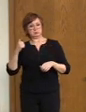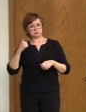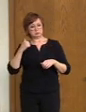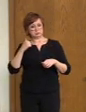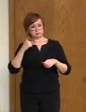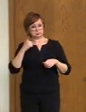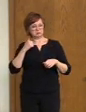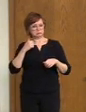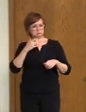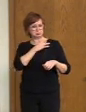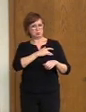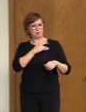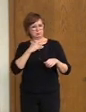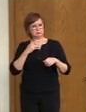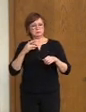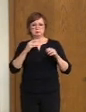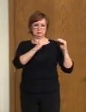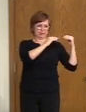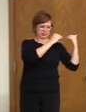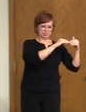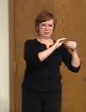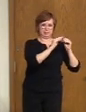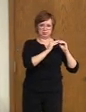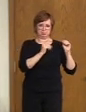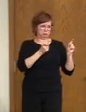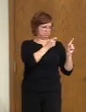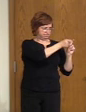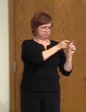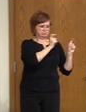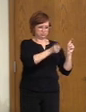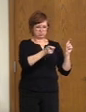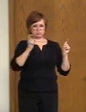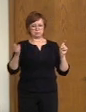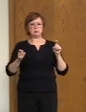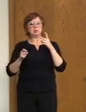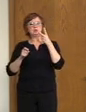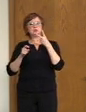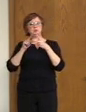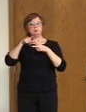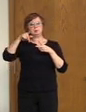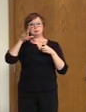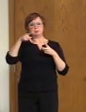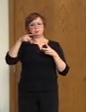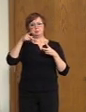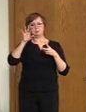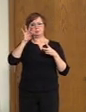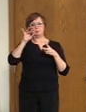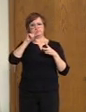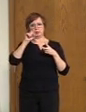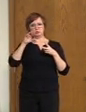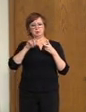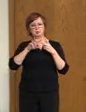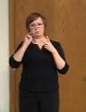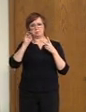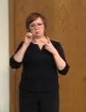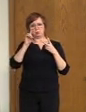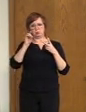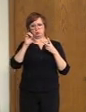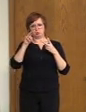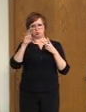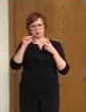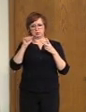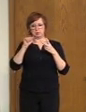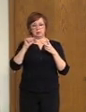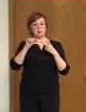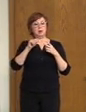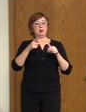territory will receive a per capita allocation of the vaccine from both Pfizer and Moderna. These vaccines, as you all know, require a